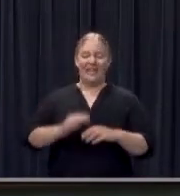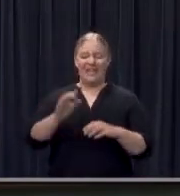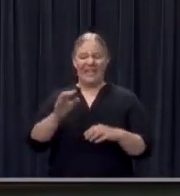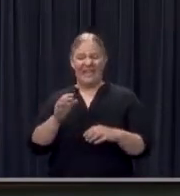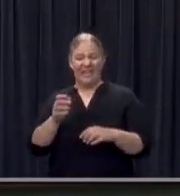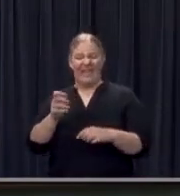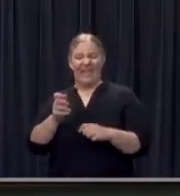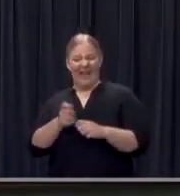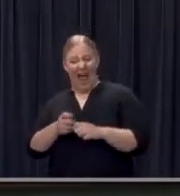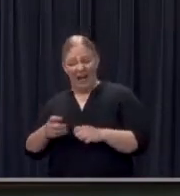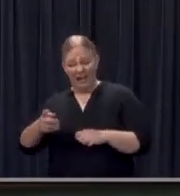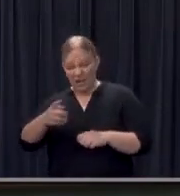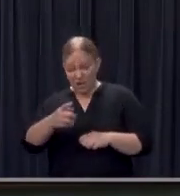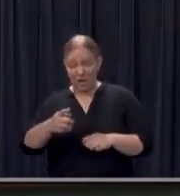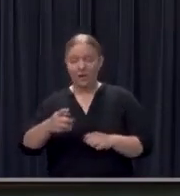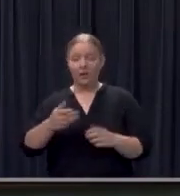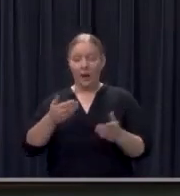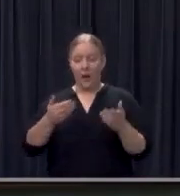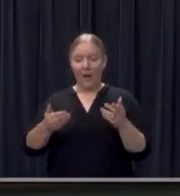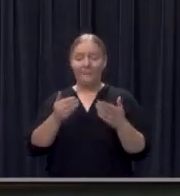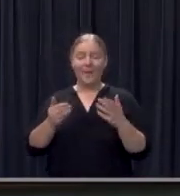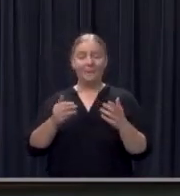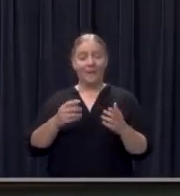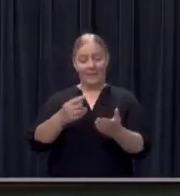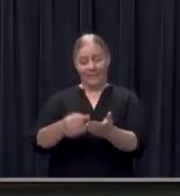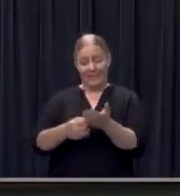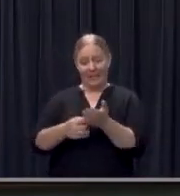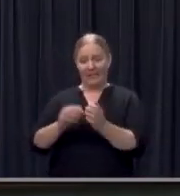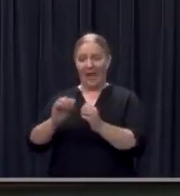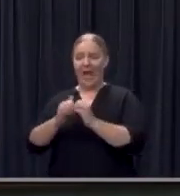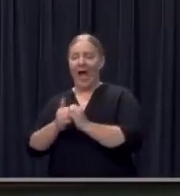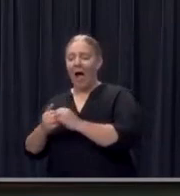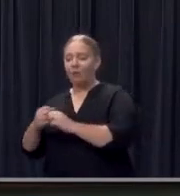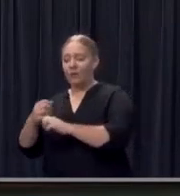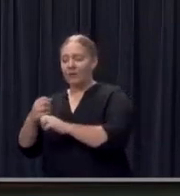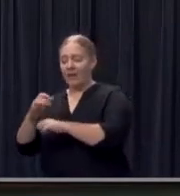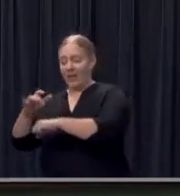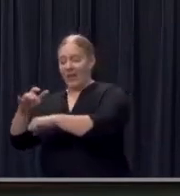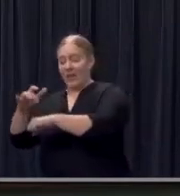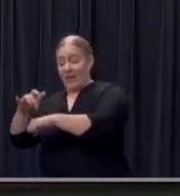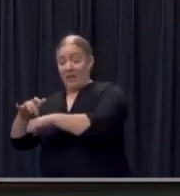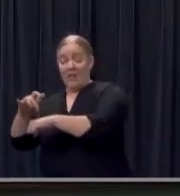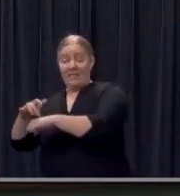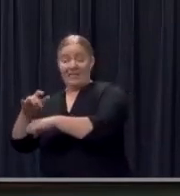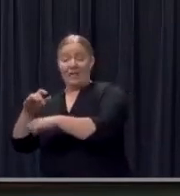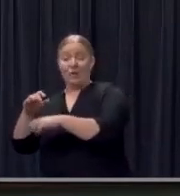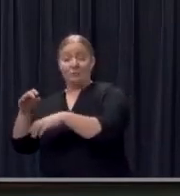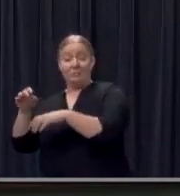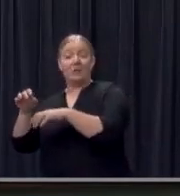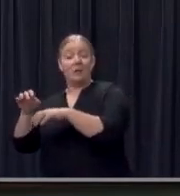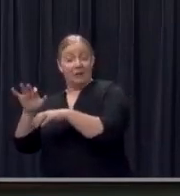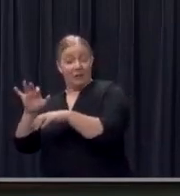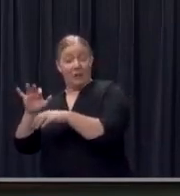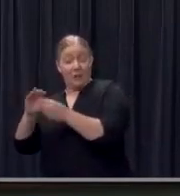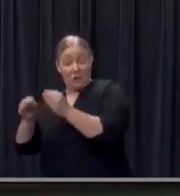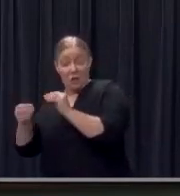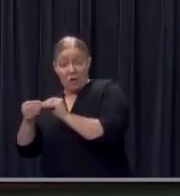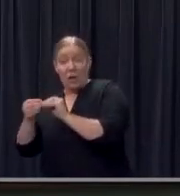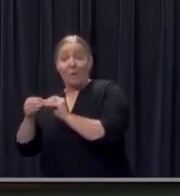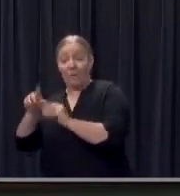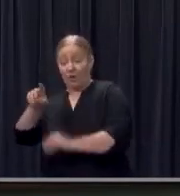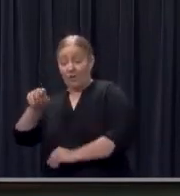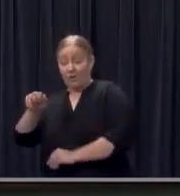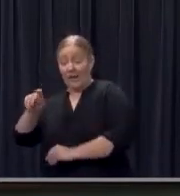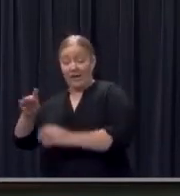now, that you have a cross conversation of how is this working behaviorally with the other MTSS type things